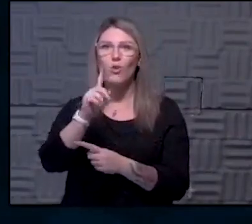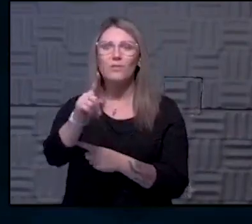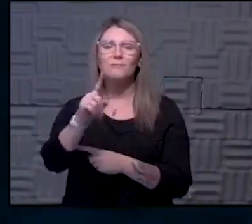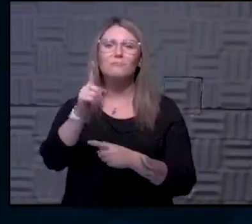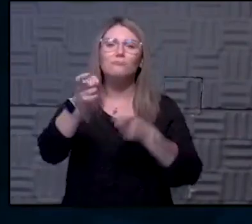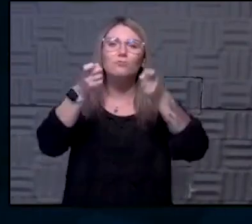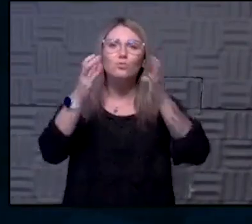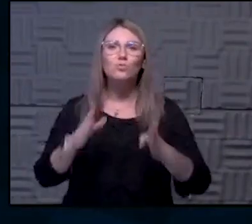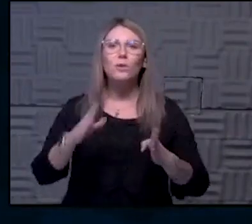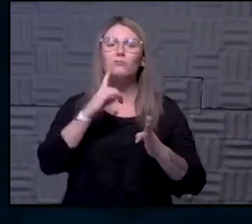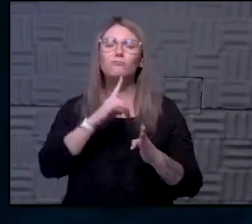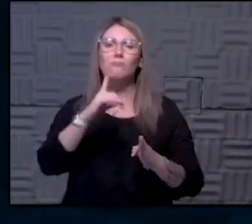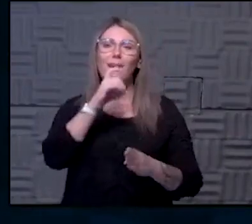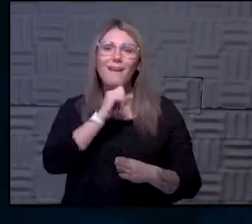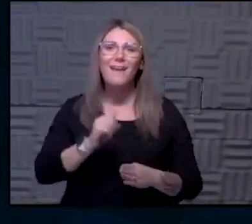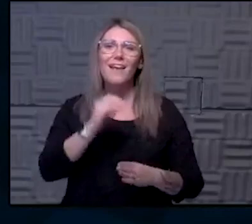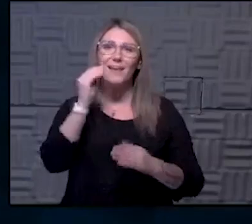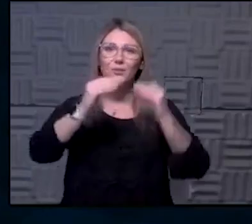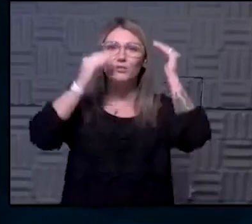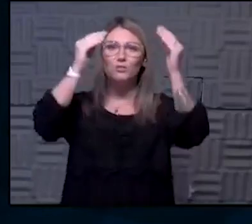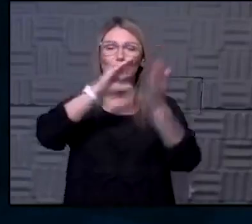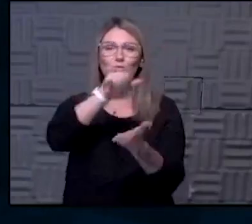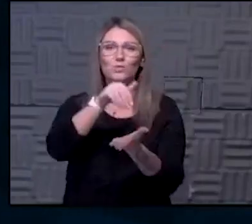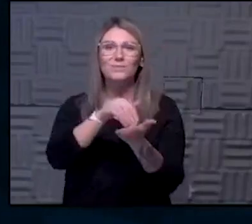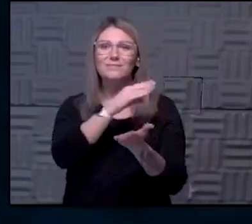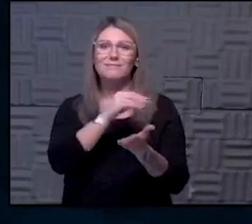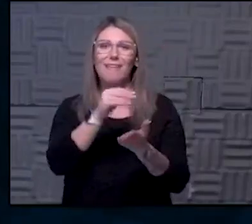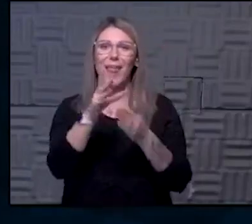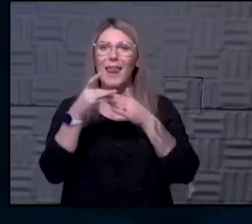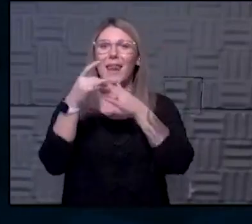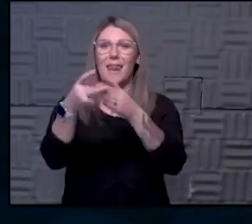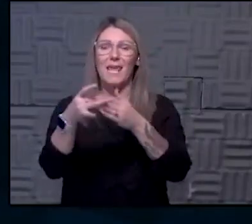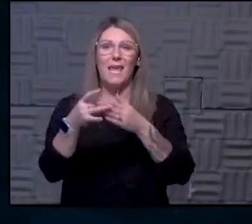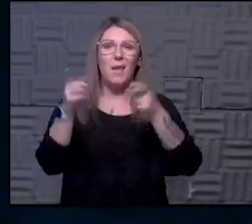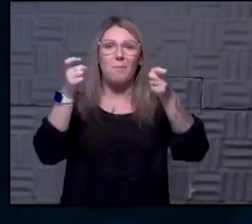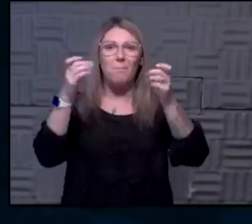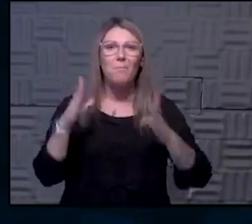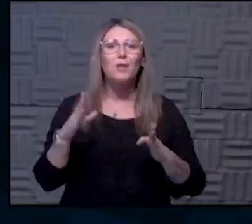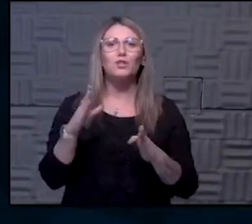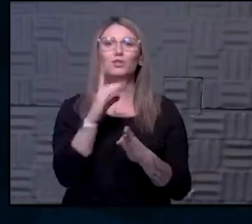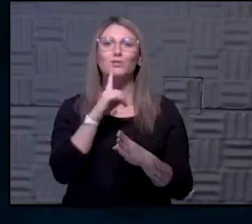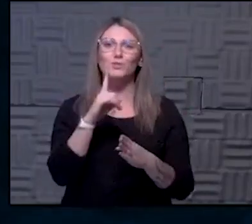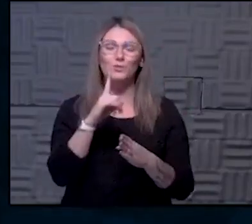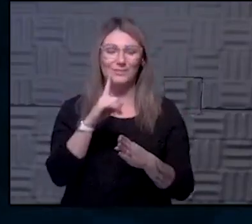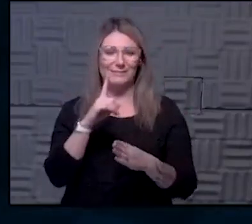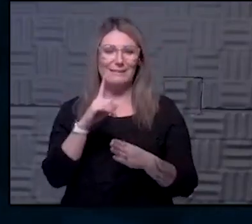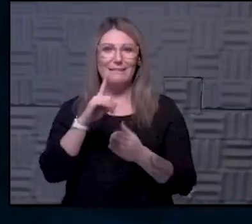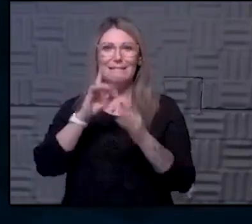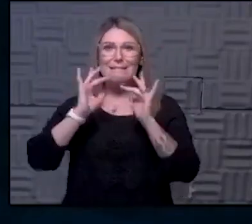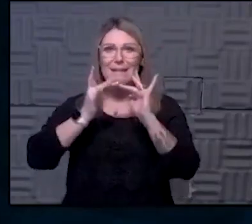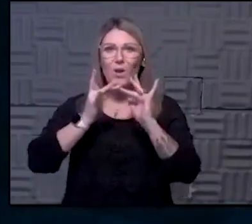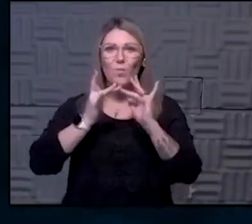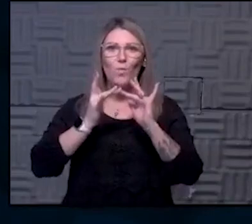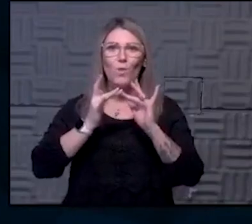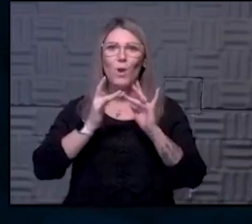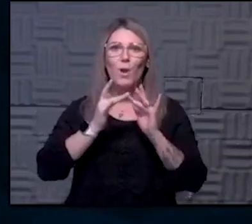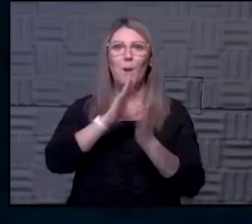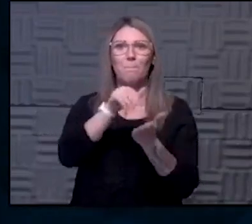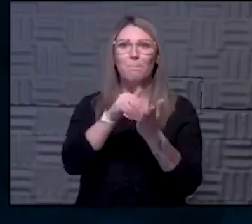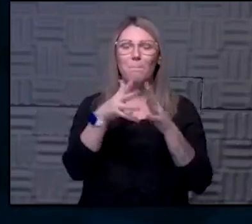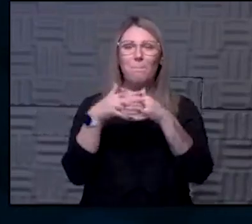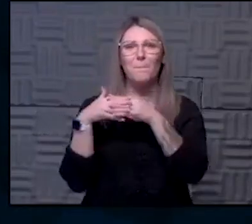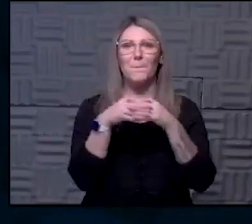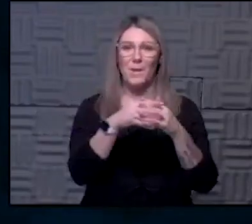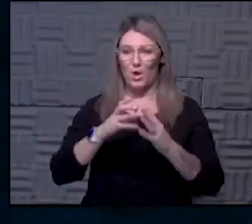Adult Services, and lead for the Managed Services Network at the Mid-America Regional Council. We're going to say that you're